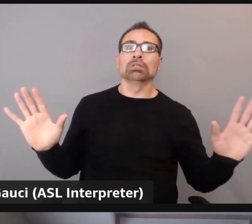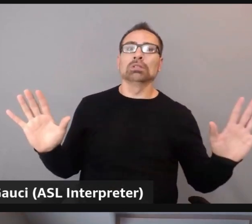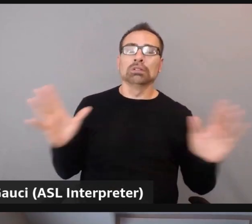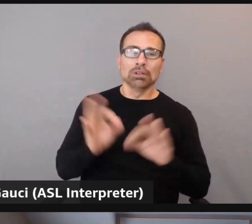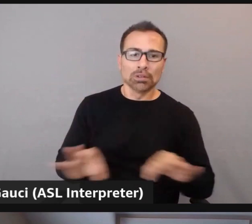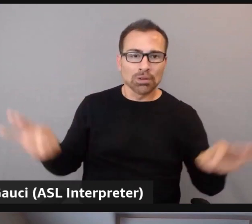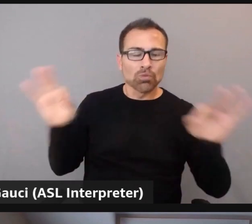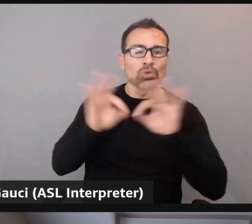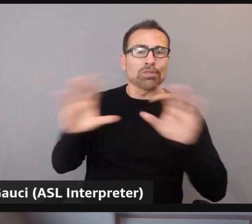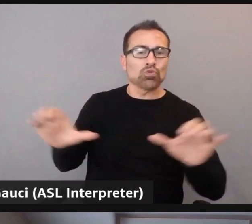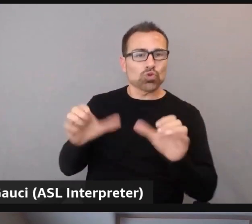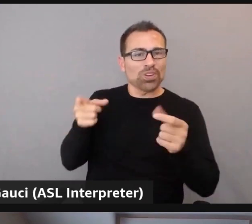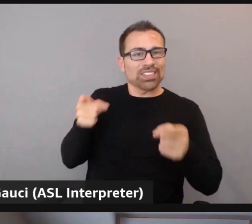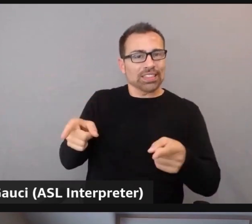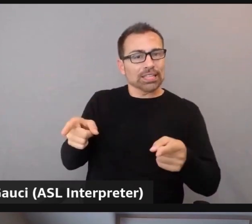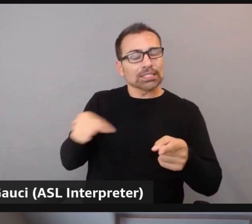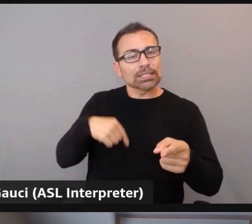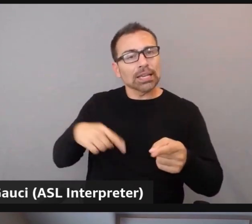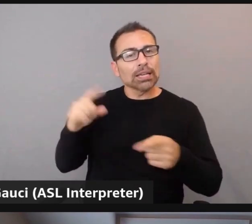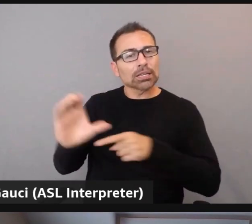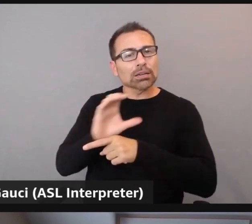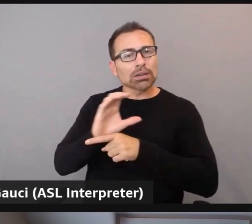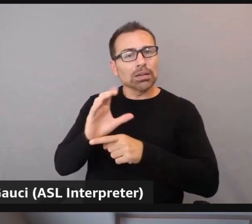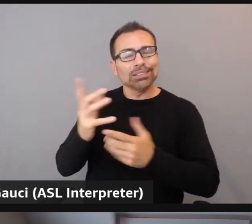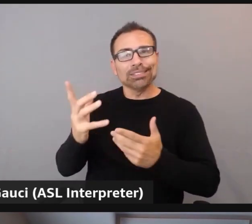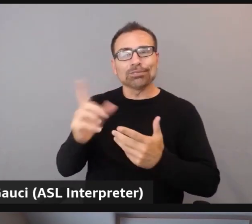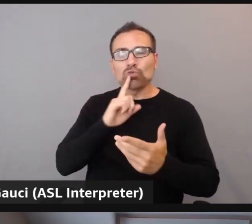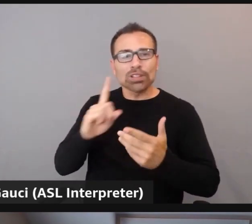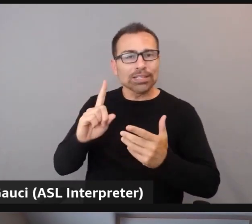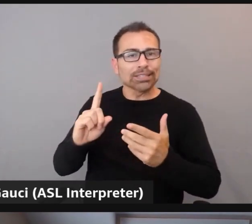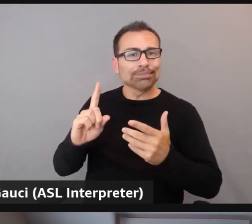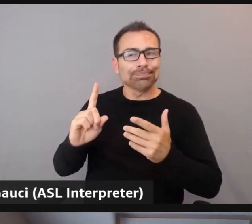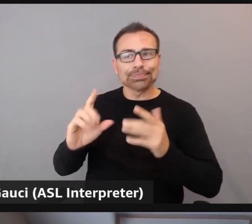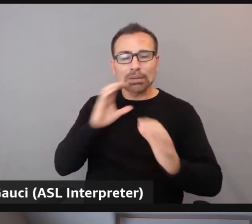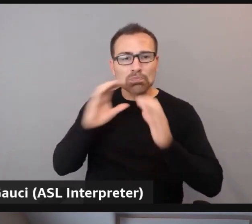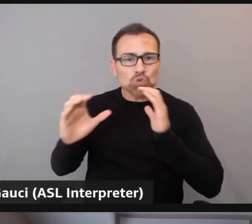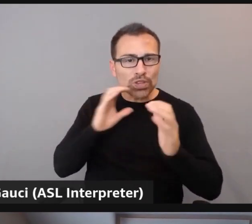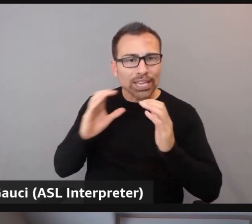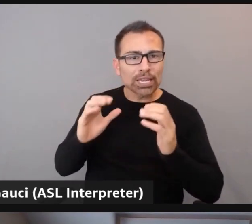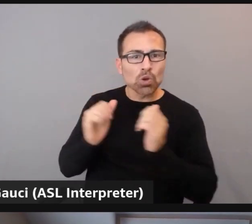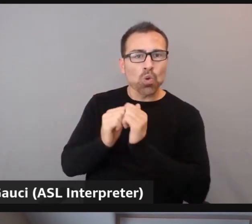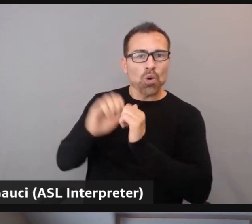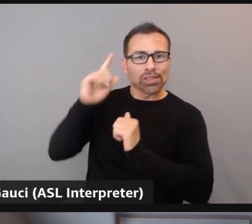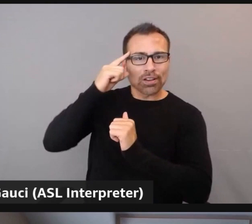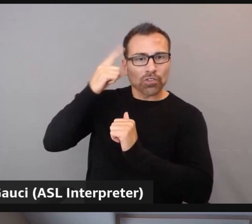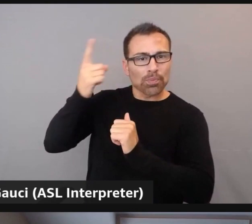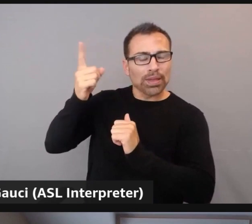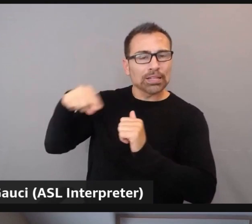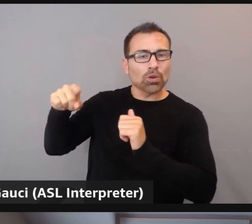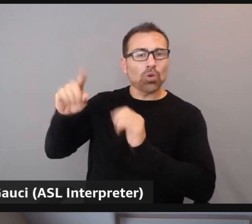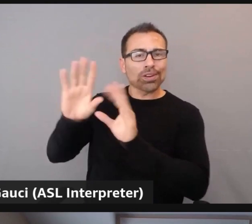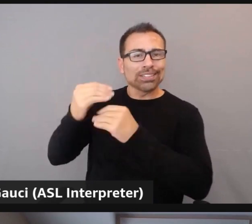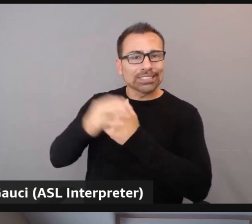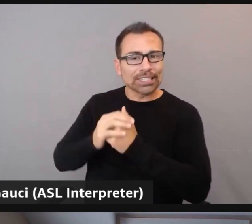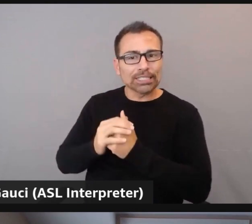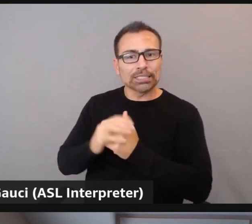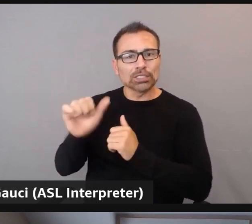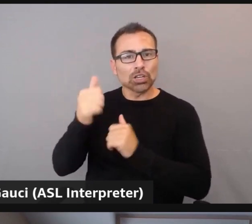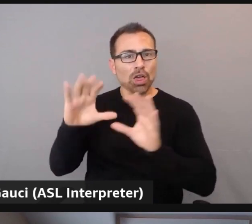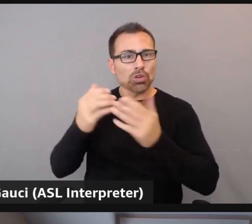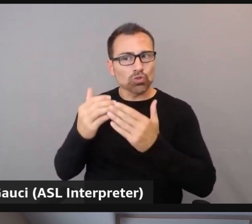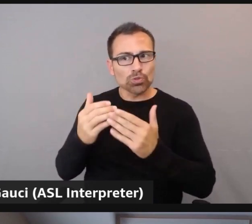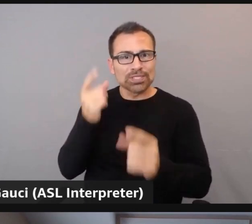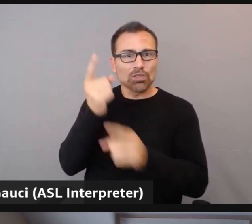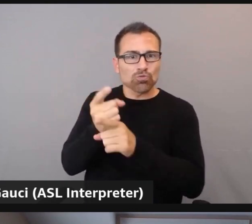business communicating that information to those regulatory bodies or informs that other groups and organizations that you work with can use is